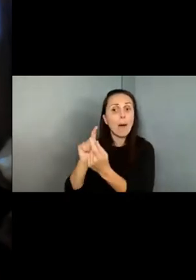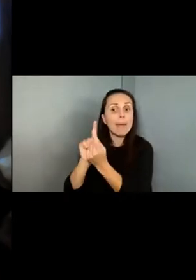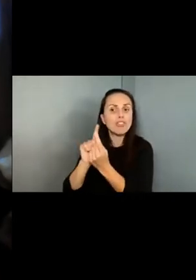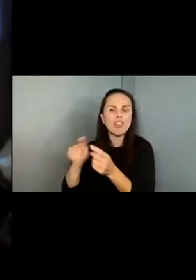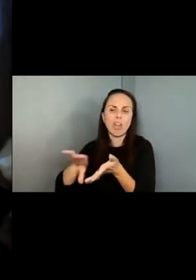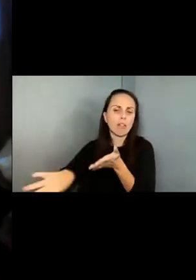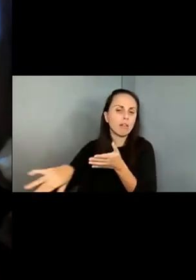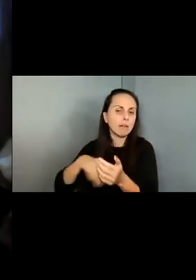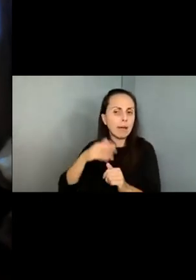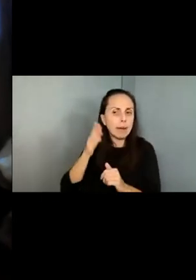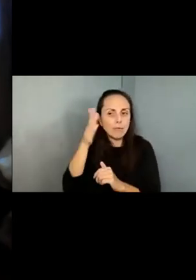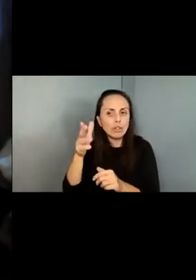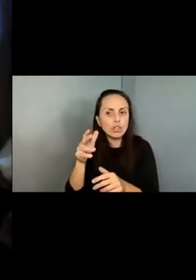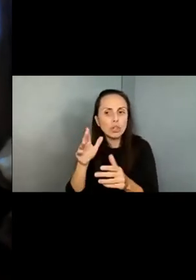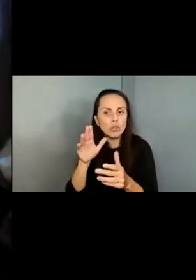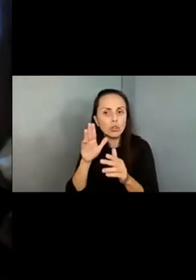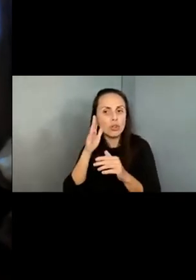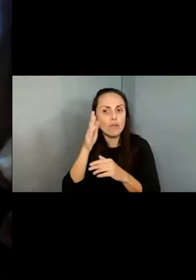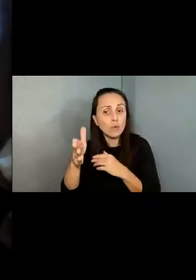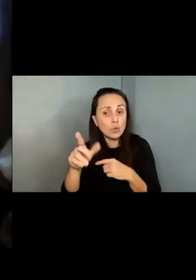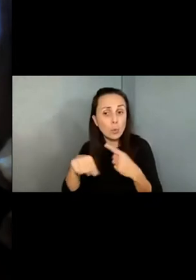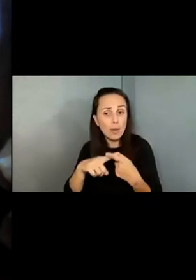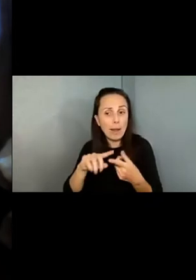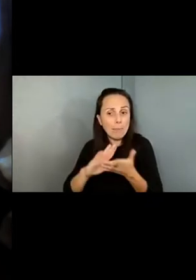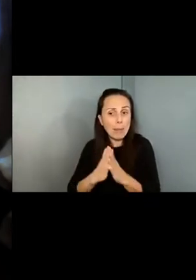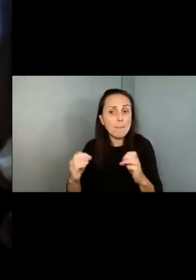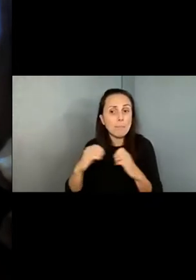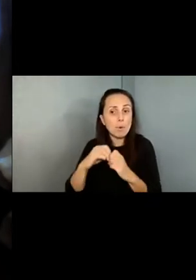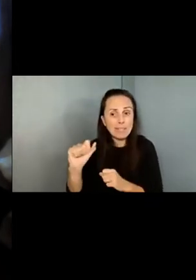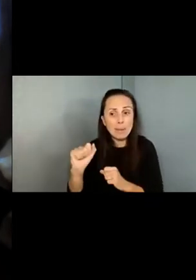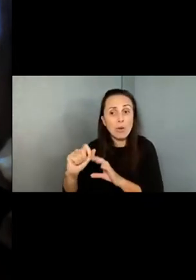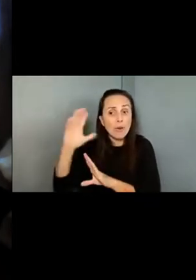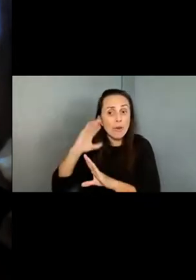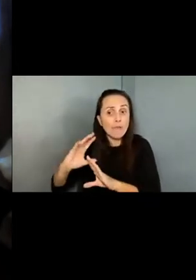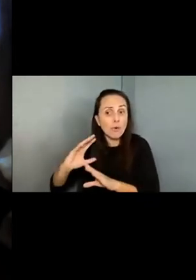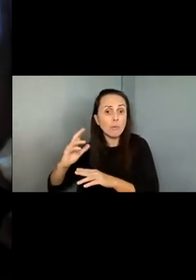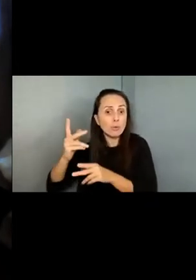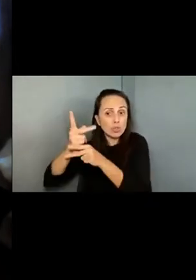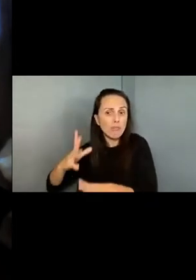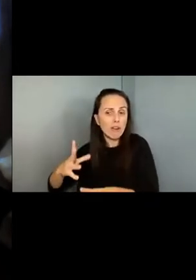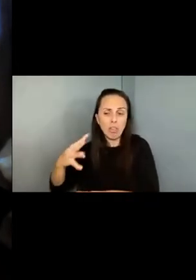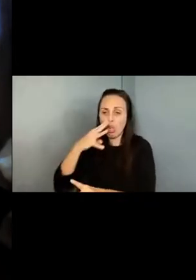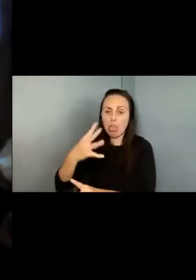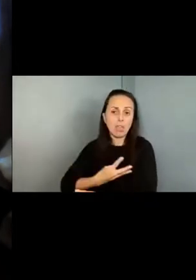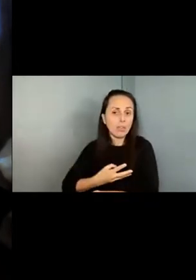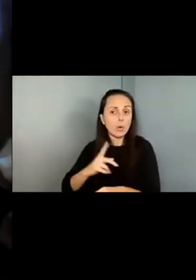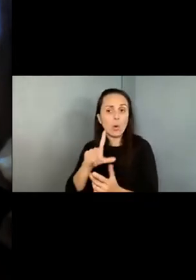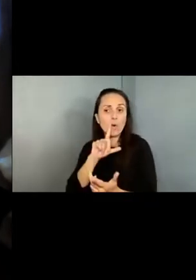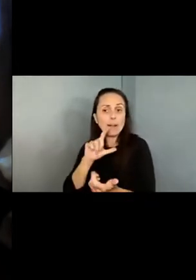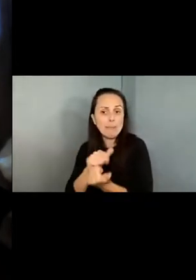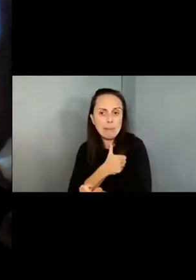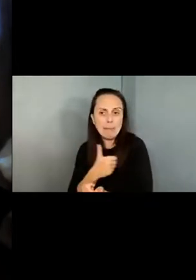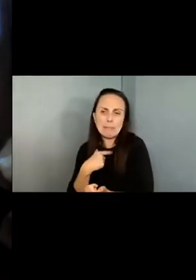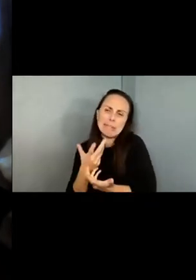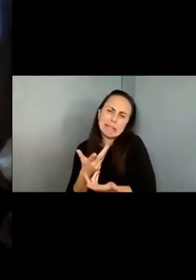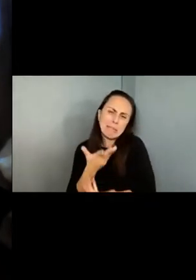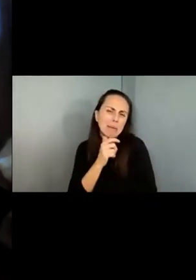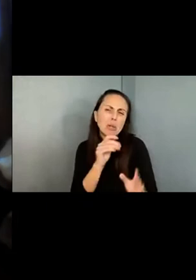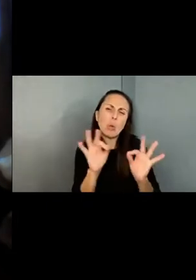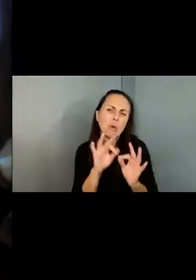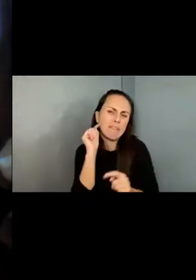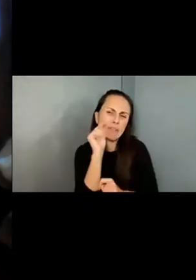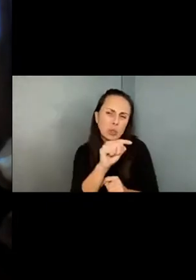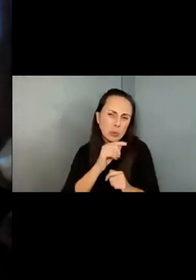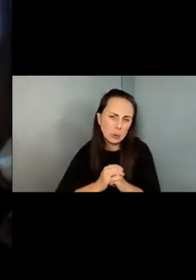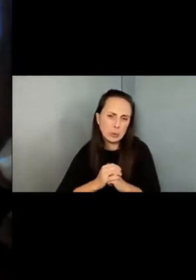as I became more disabled, whether it's the former supervisor who ghosted me or the committee member who said it may not be worth it for me to finish